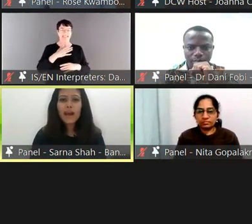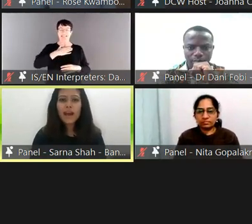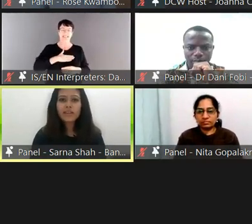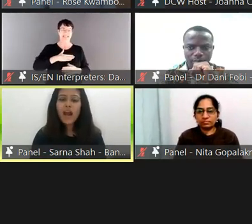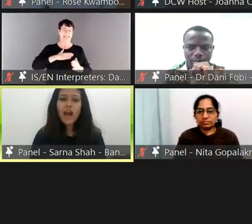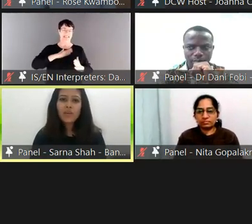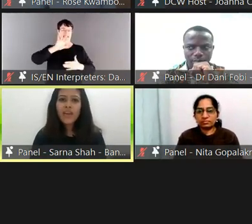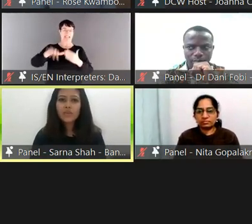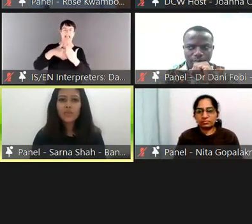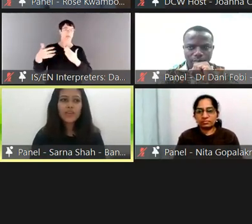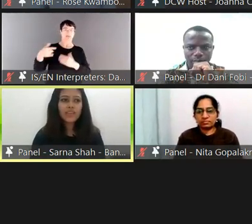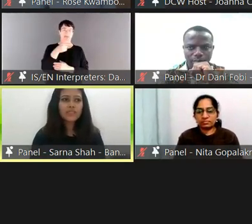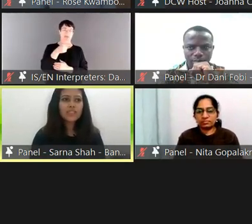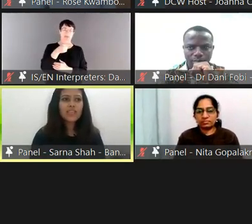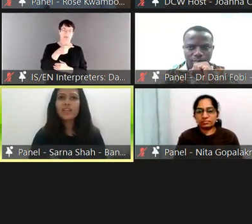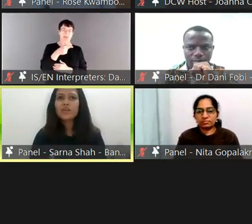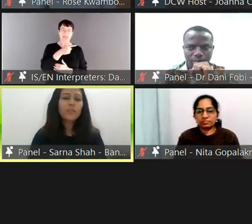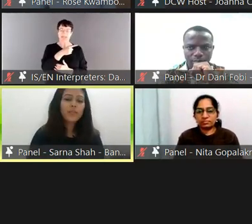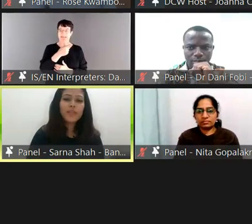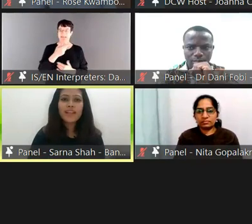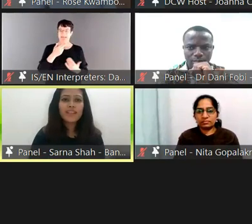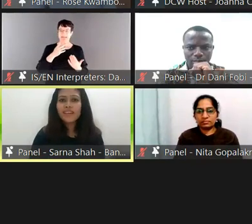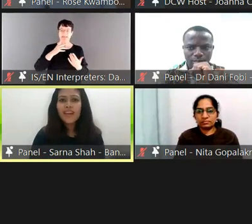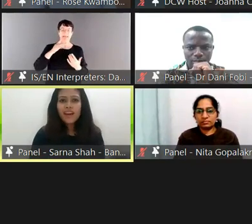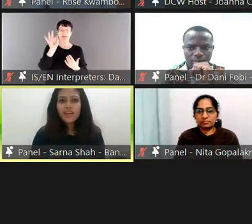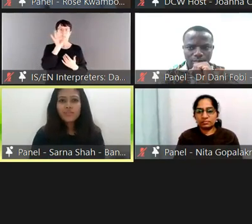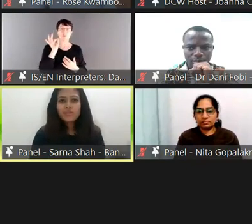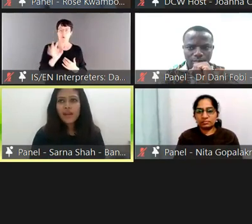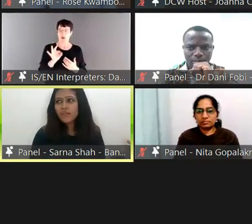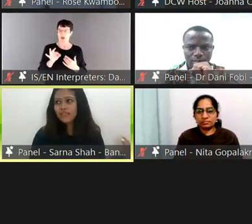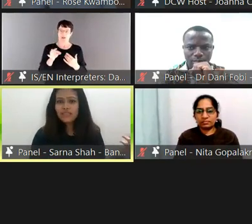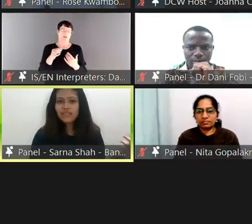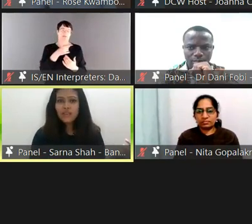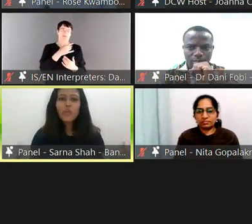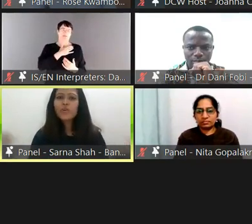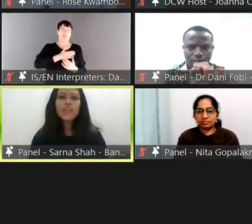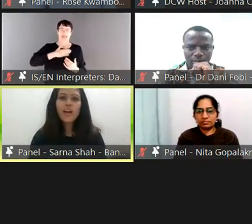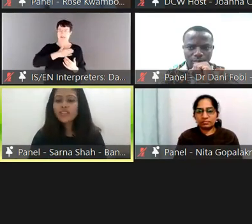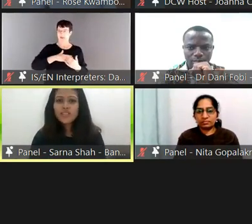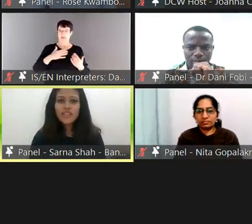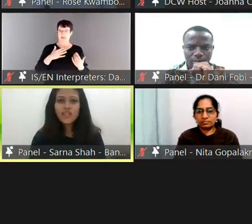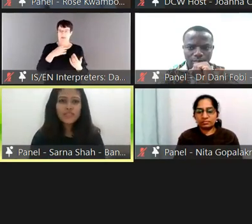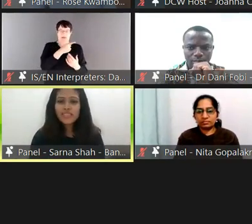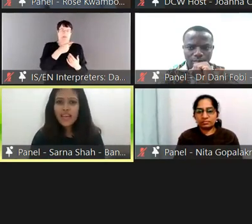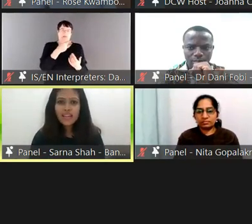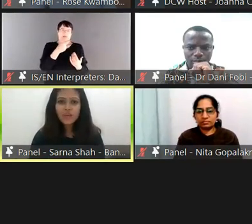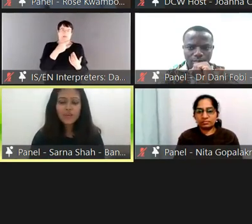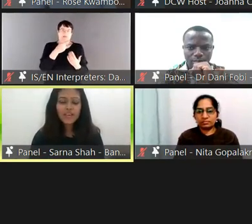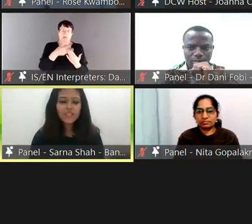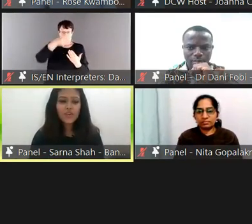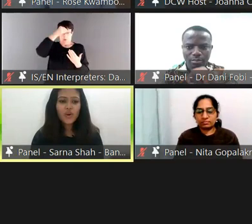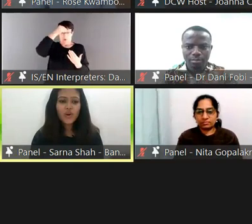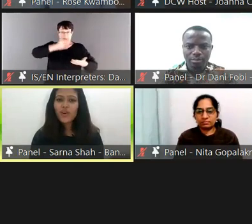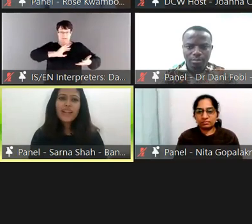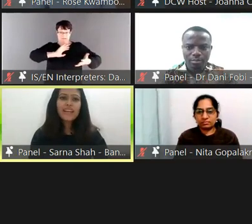okay, but how can we use sign language publicly? I mean, nobody else is using sign